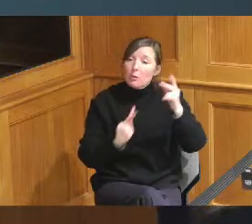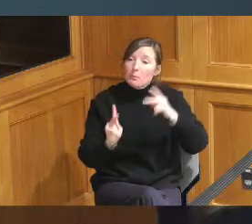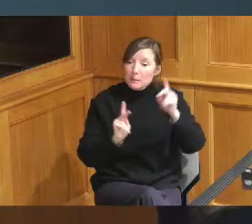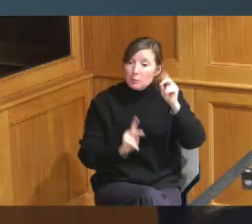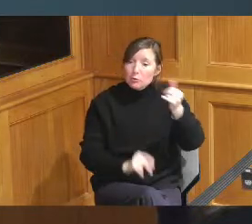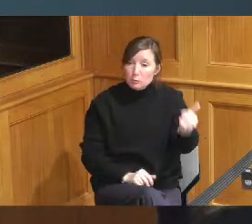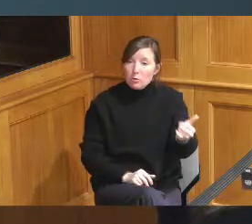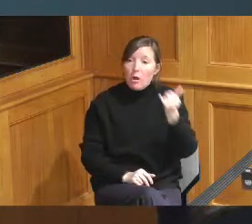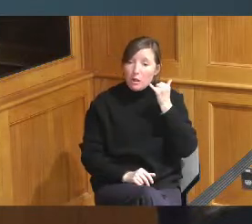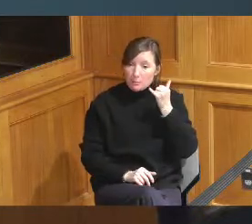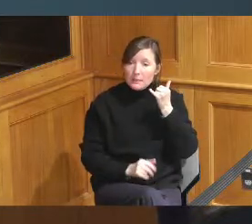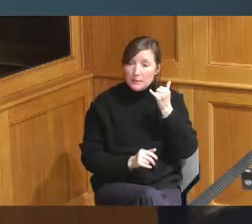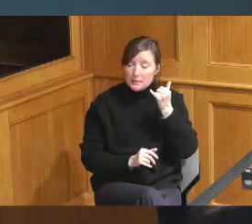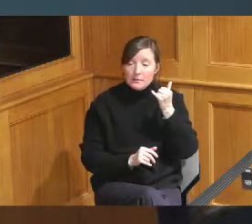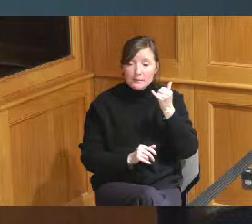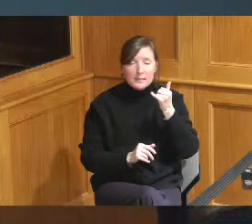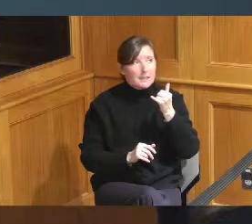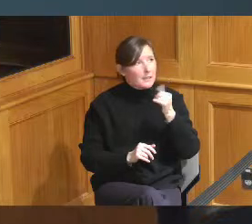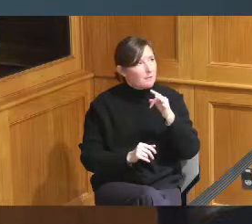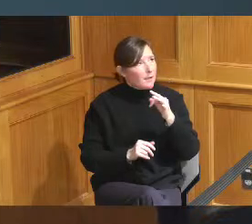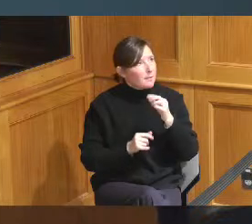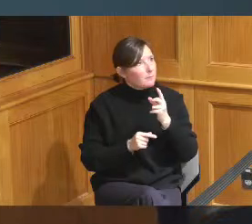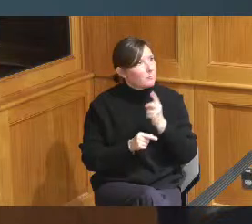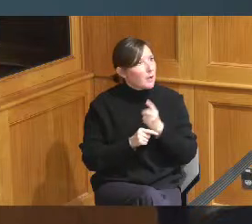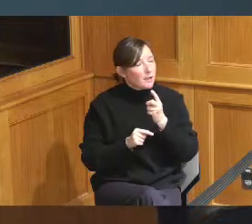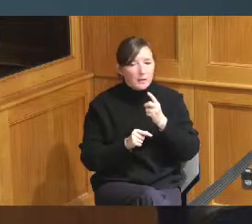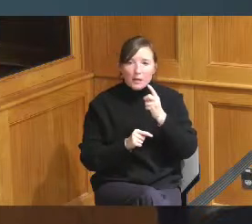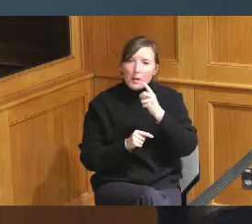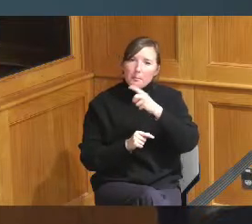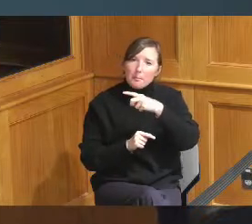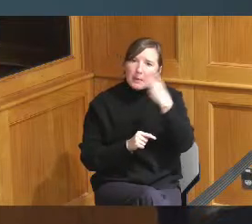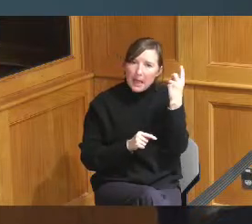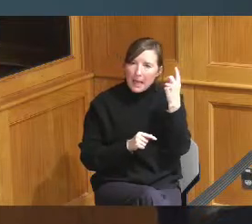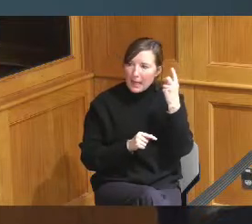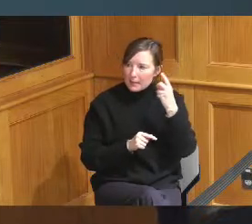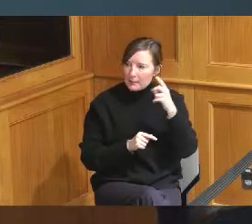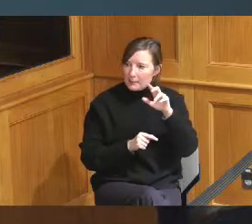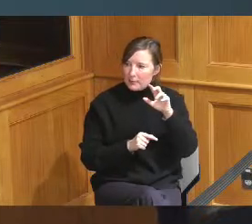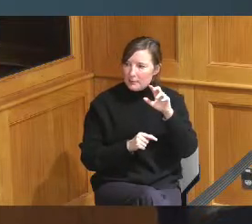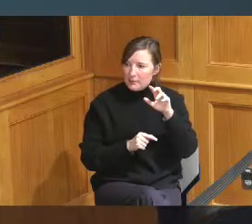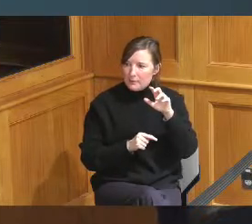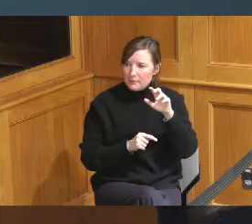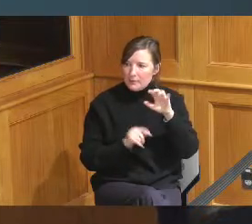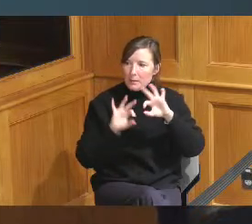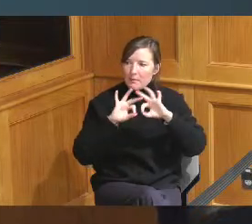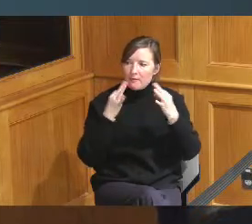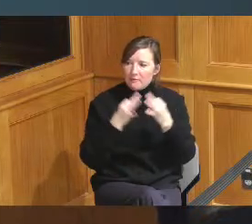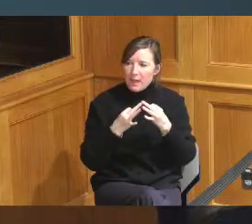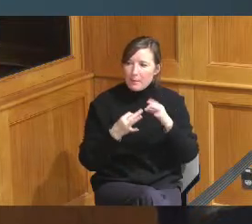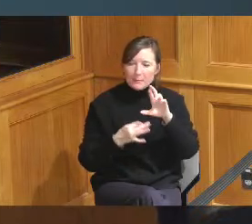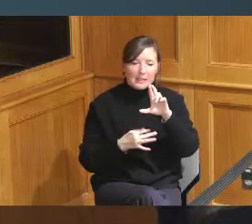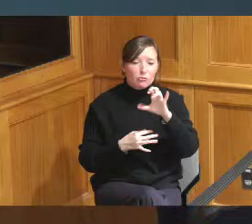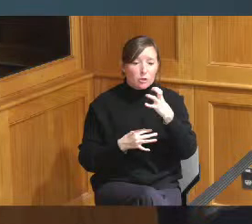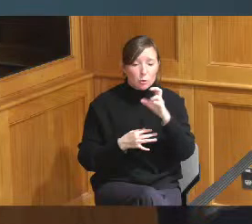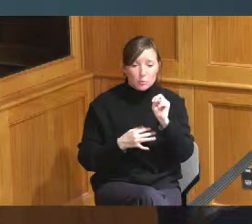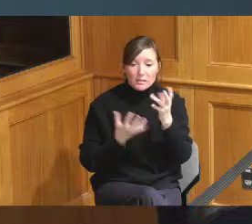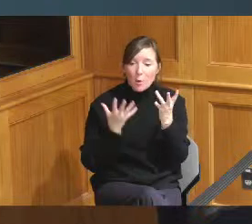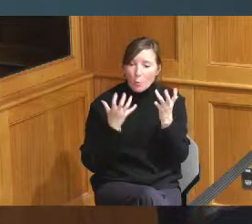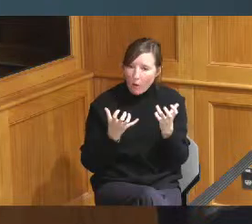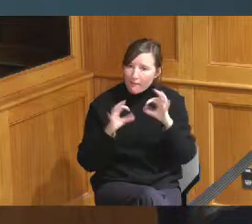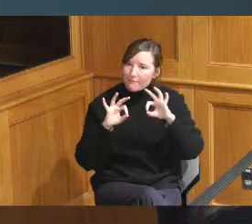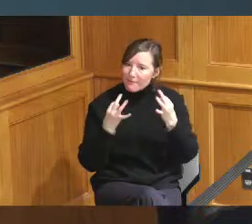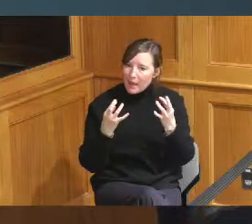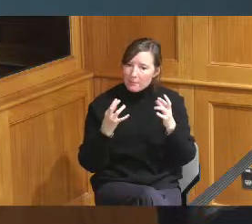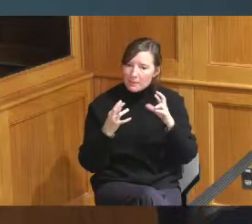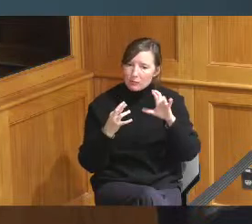if I'm not mistaken, the Black Family Union used to have a breakfast on there. I'm hearing that now they're trying to push them